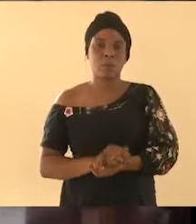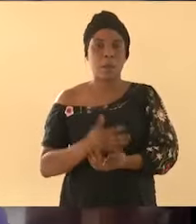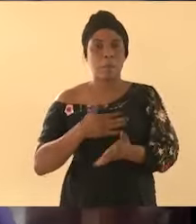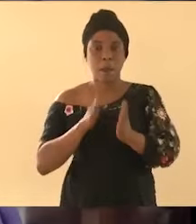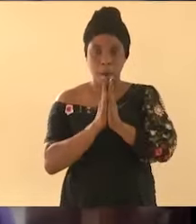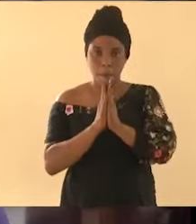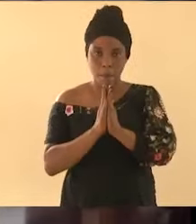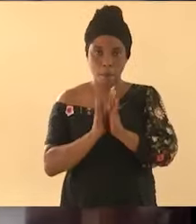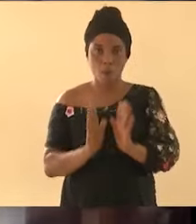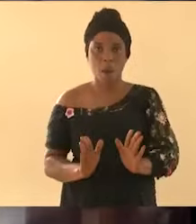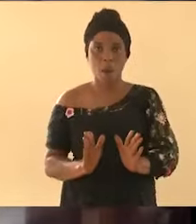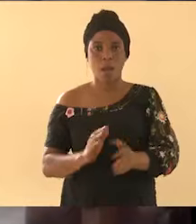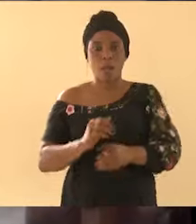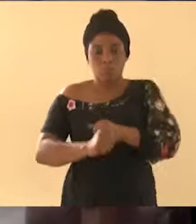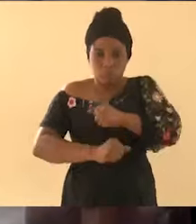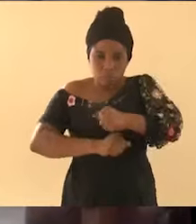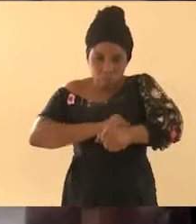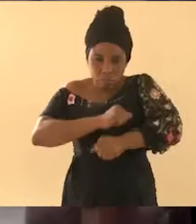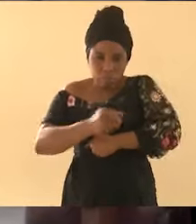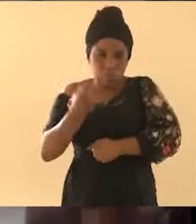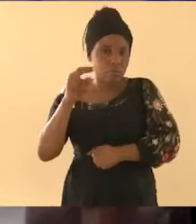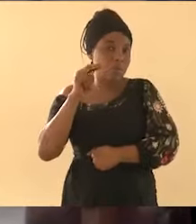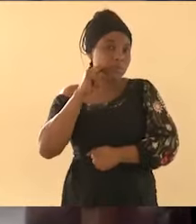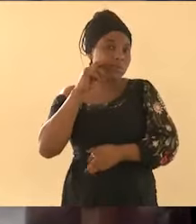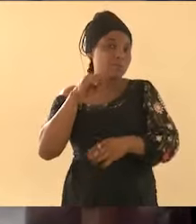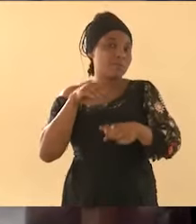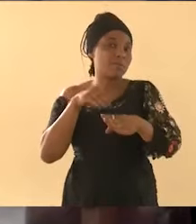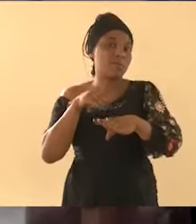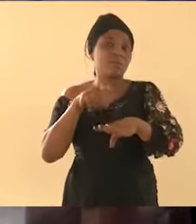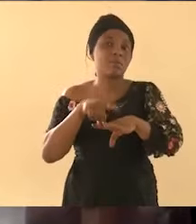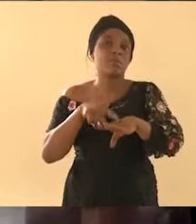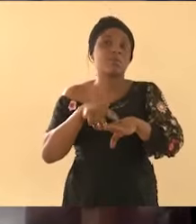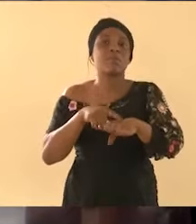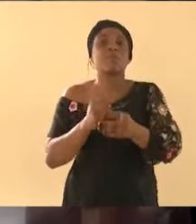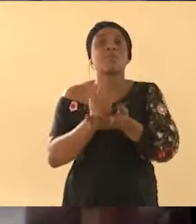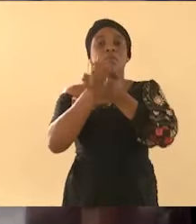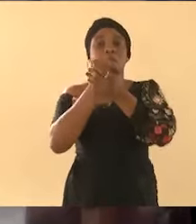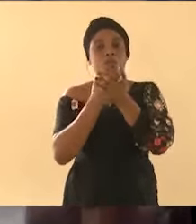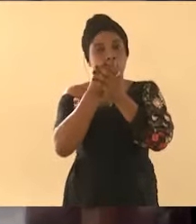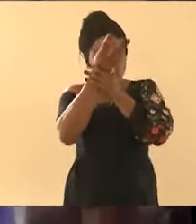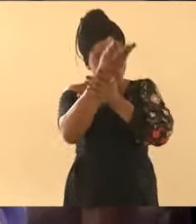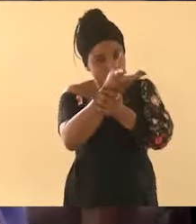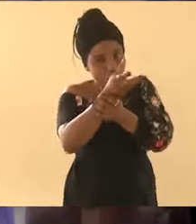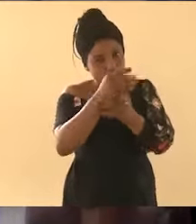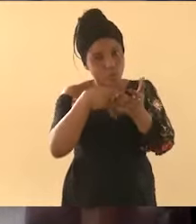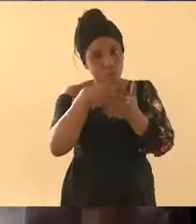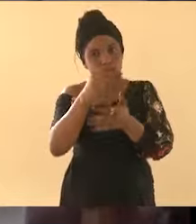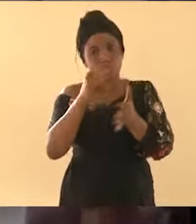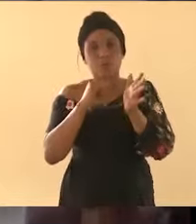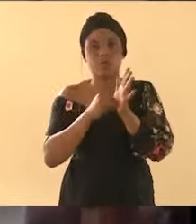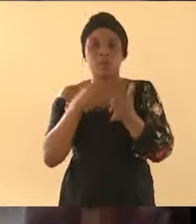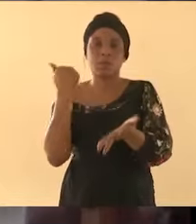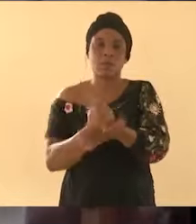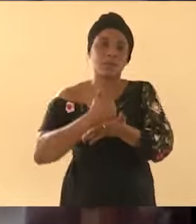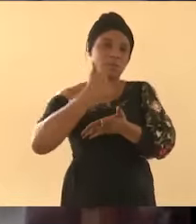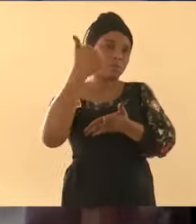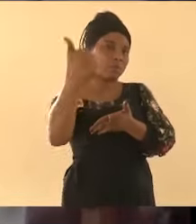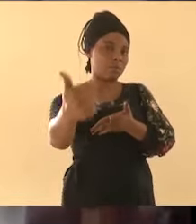My prayer and hope is that the suffering of Nigerians at this time should help us to grow out of